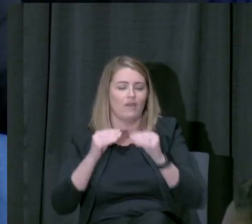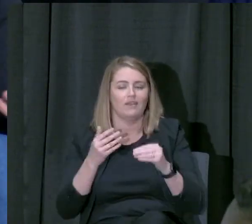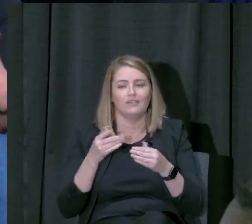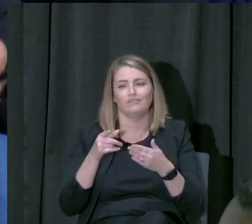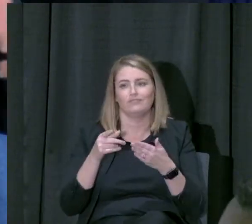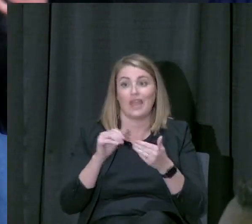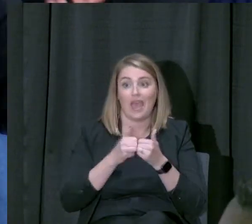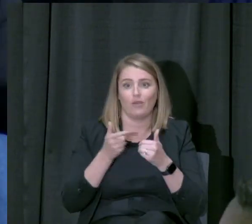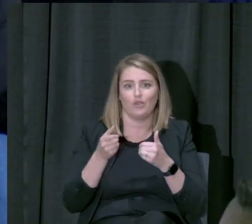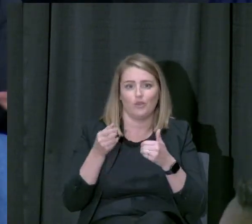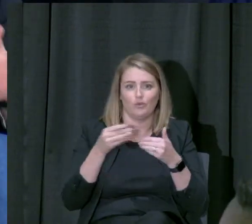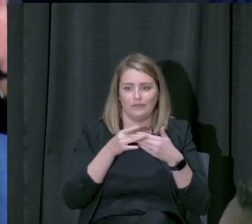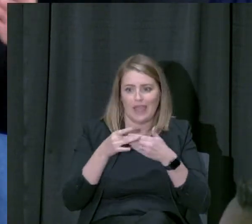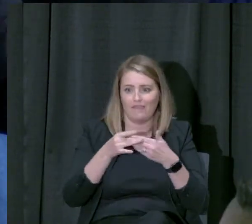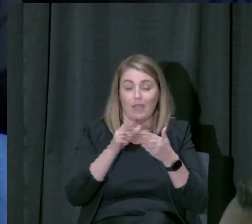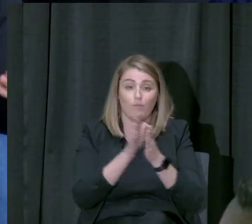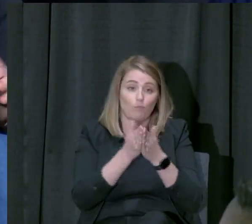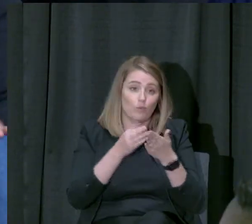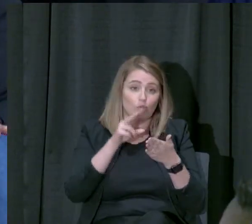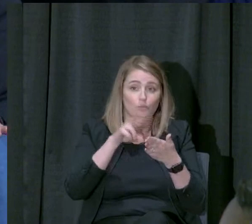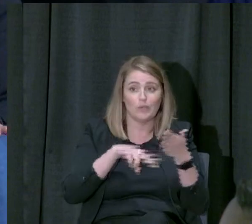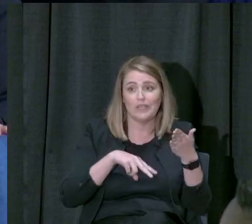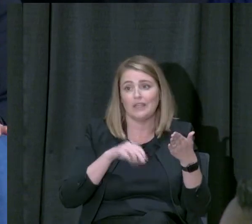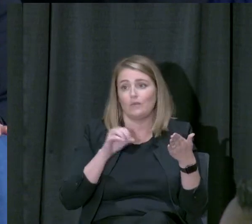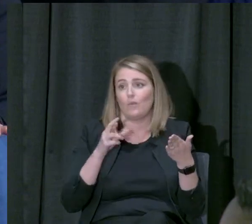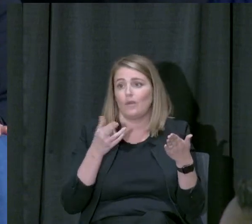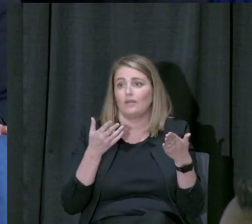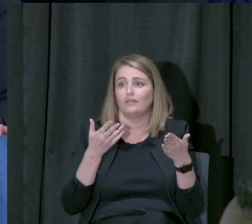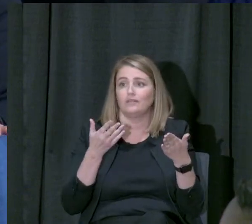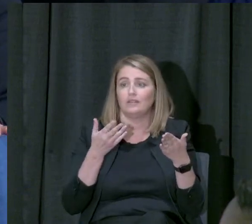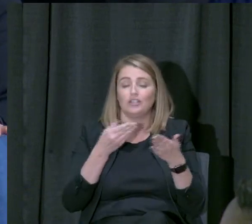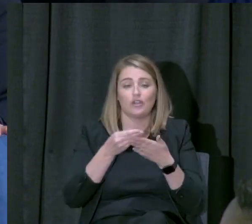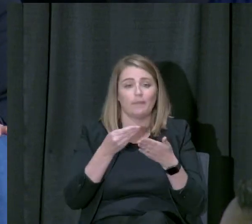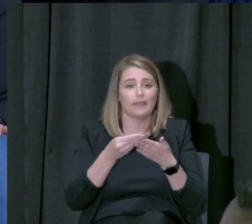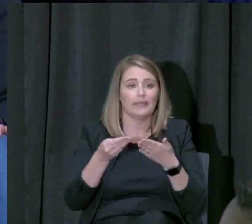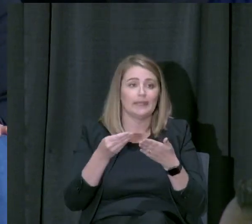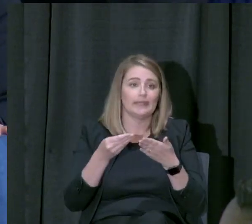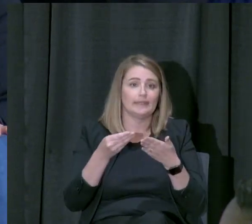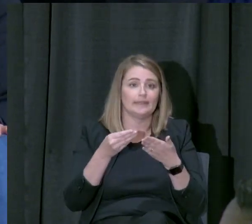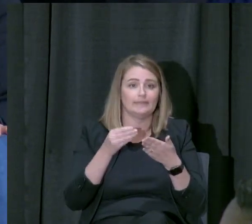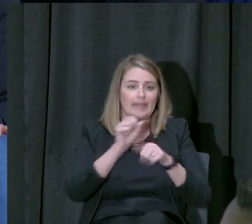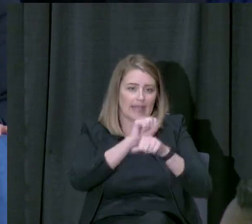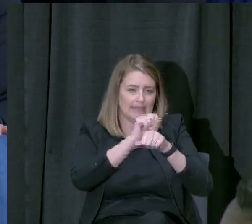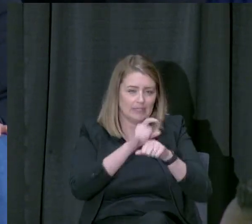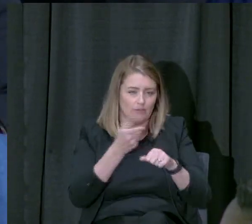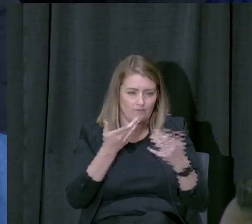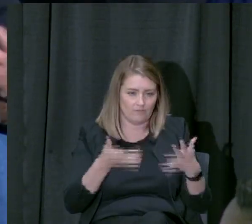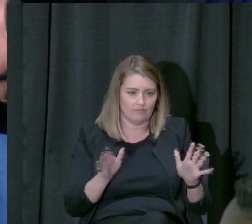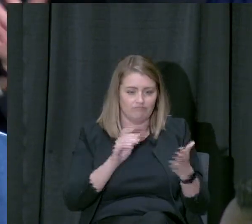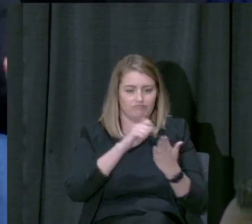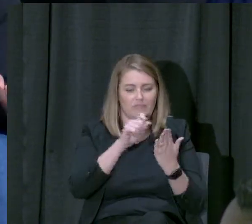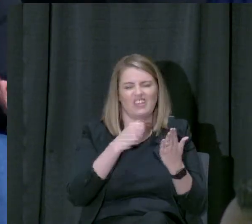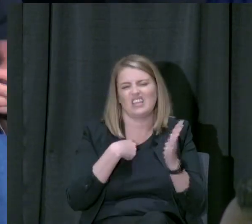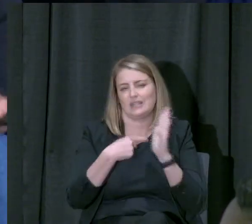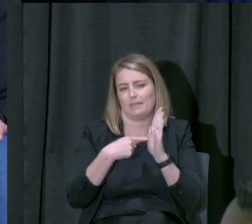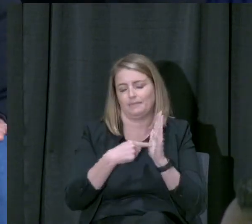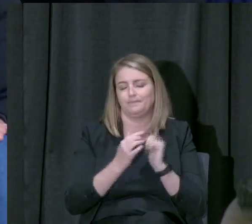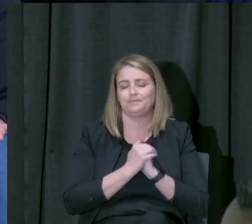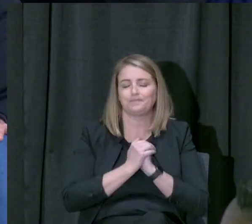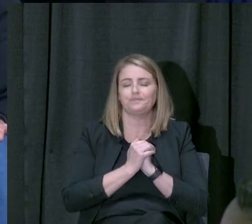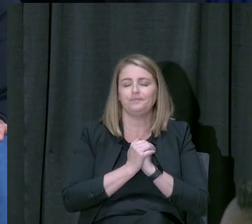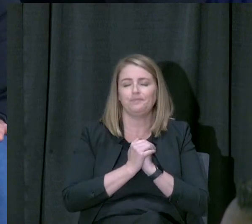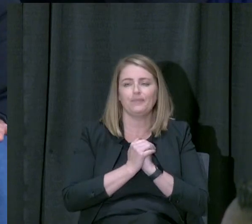way you navigate, the books you read, the shopping tasks that you completed. I'll give an example of